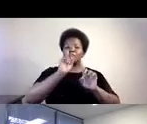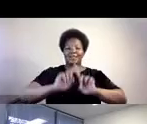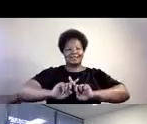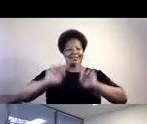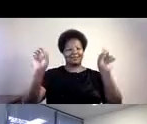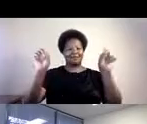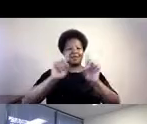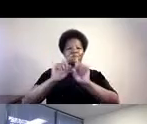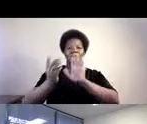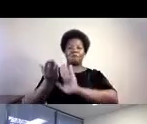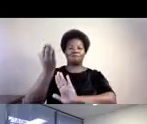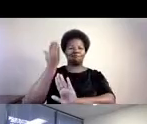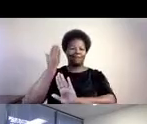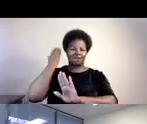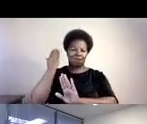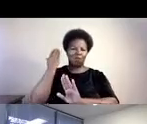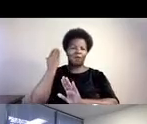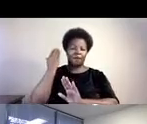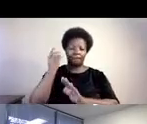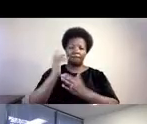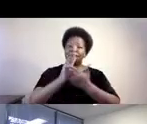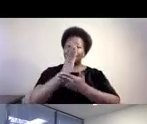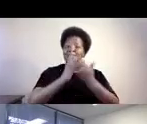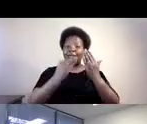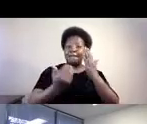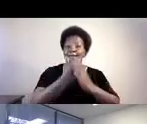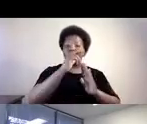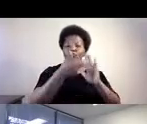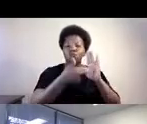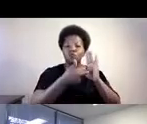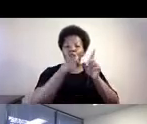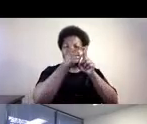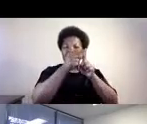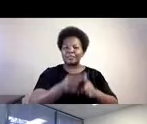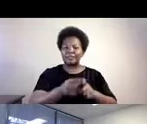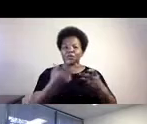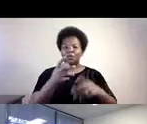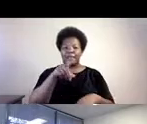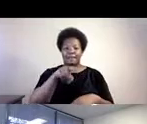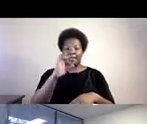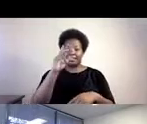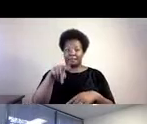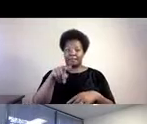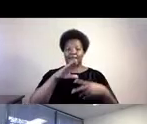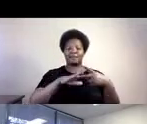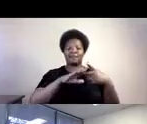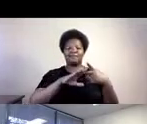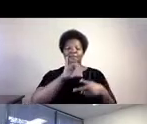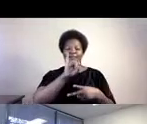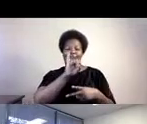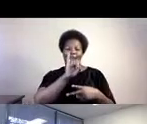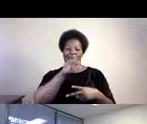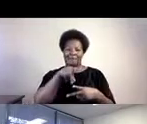service model. So some of these new roles and terms are person-centered planning, independent facilitator,